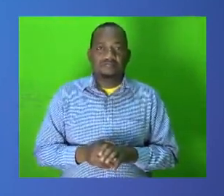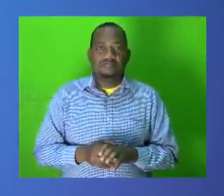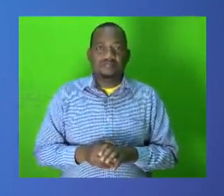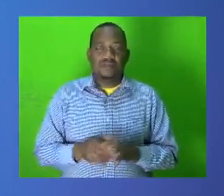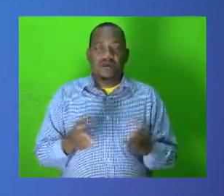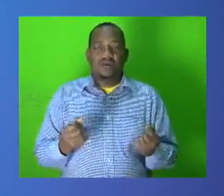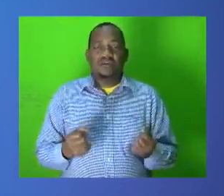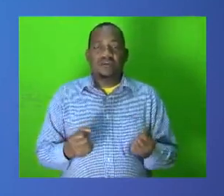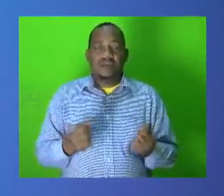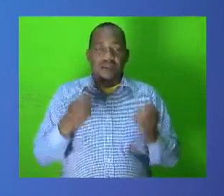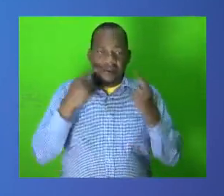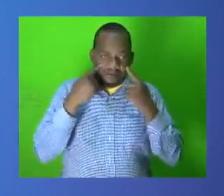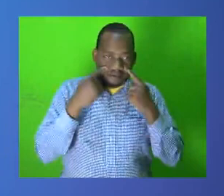try?